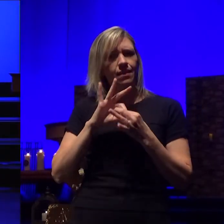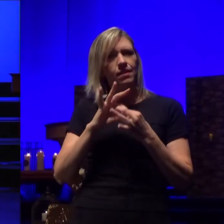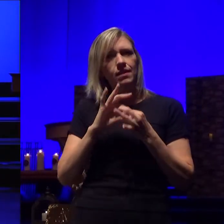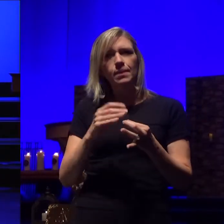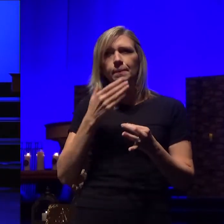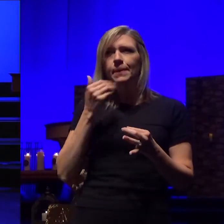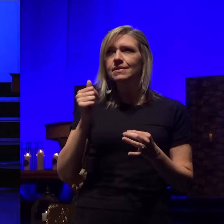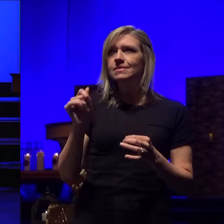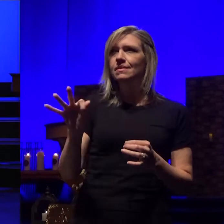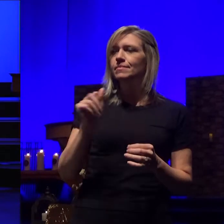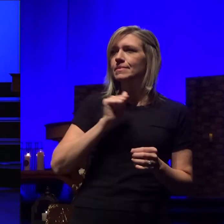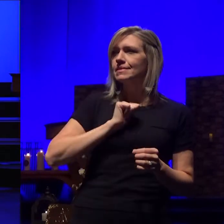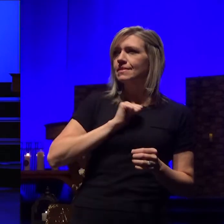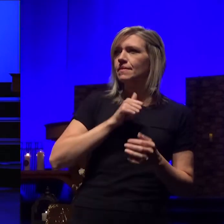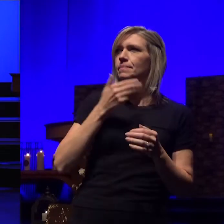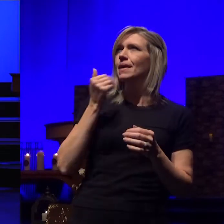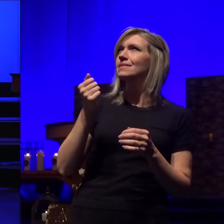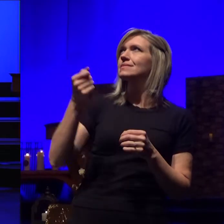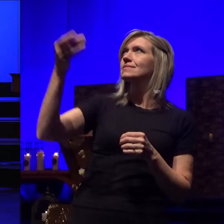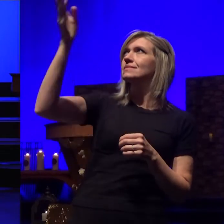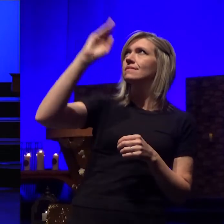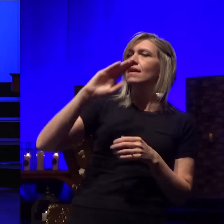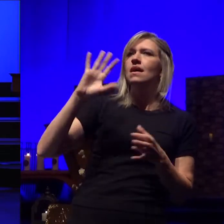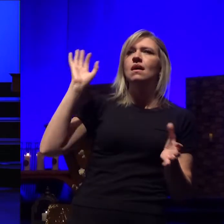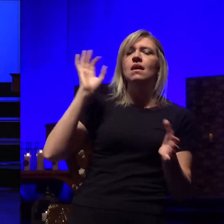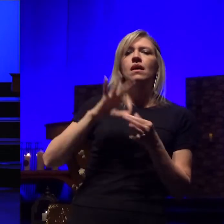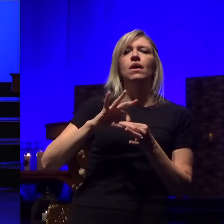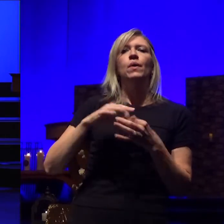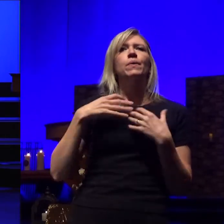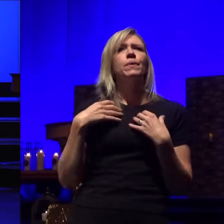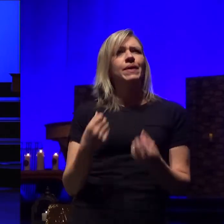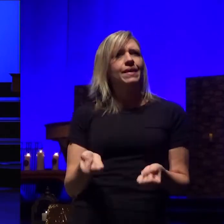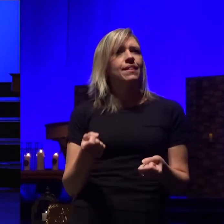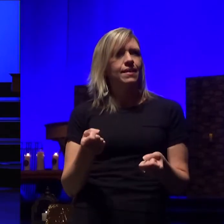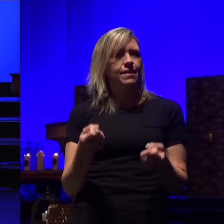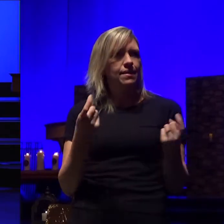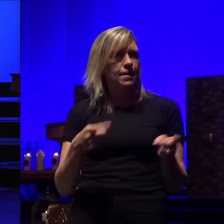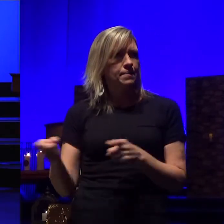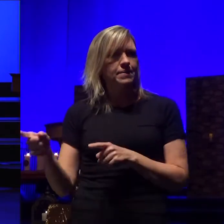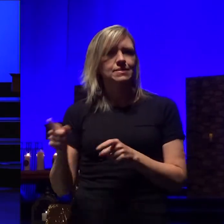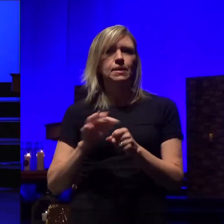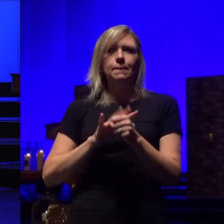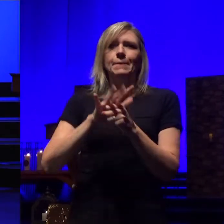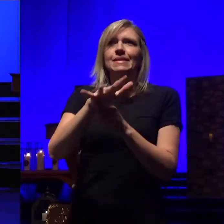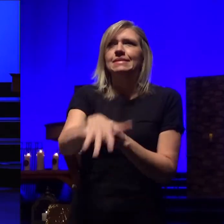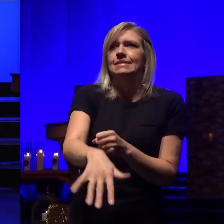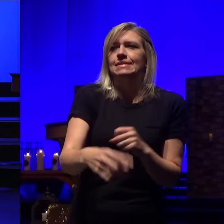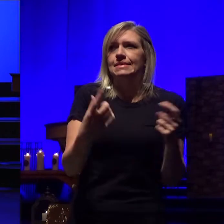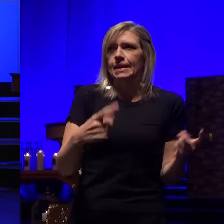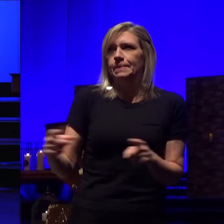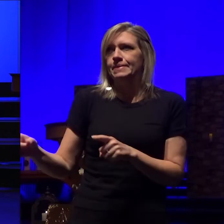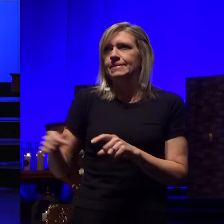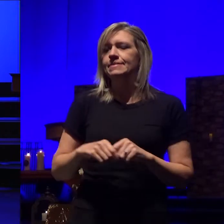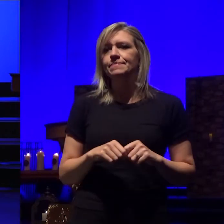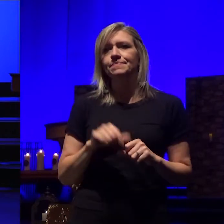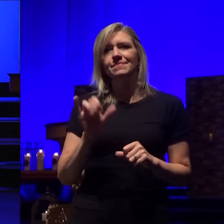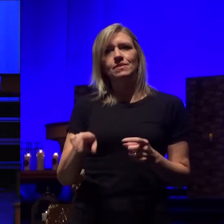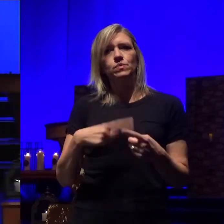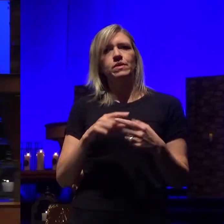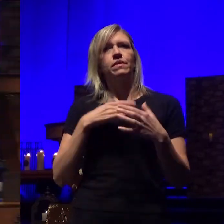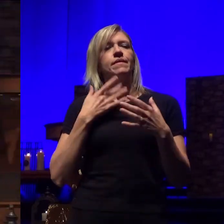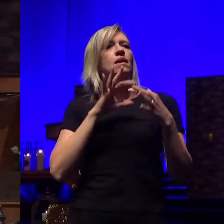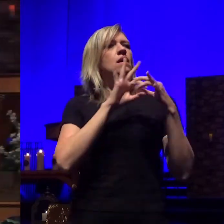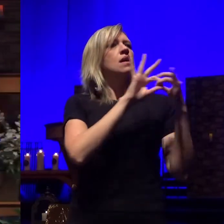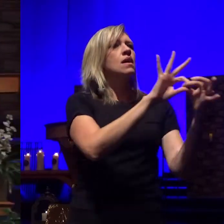best of ourselves and the best of the divine. And that's when the healing starts happening. That's when the abundance starts happening. That's